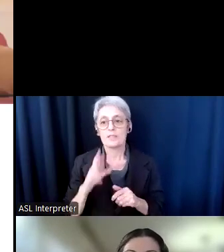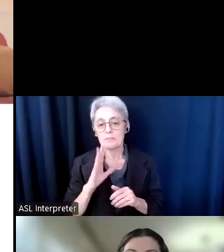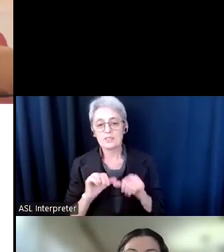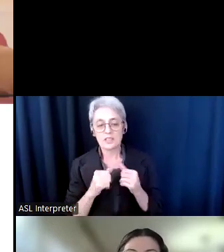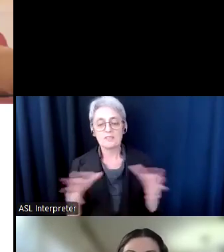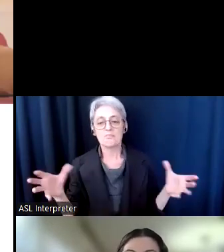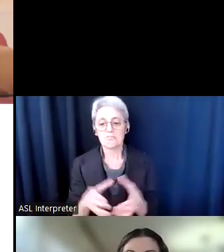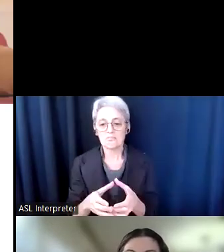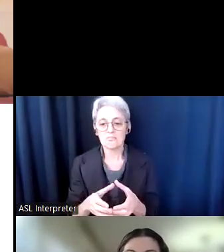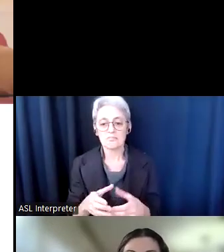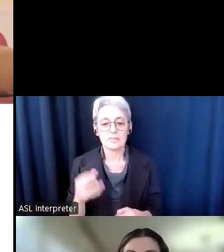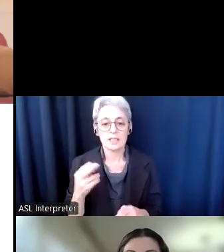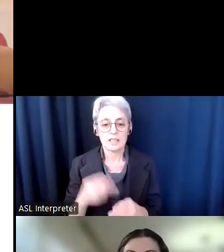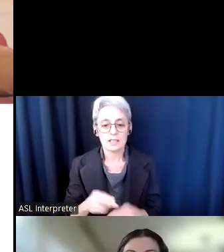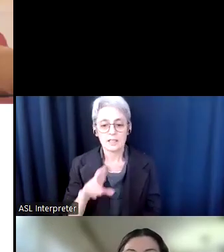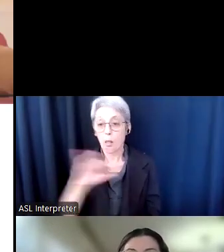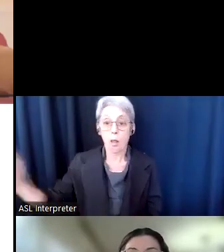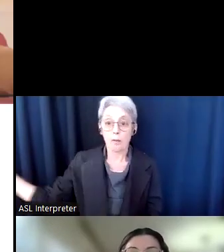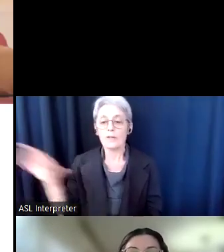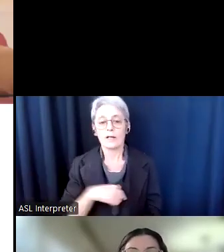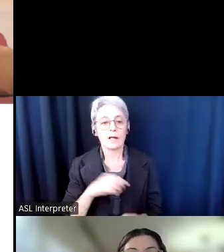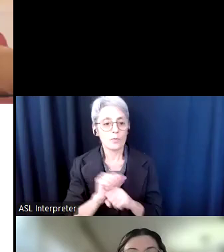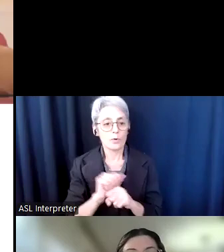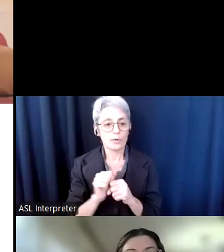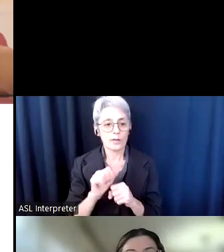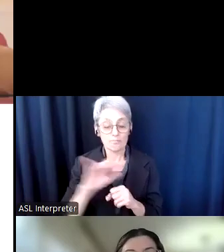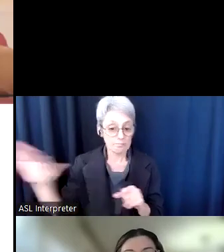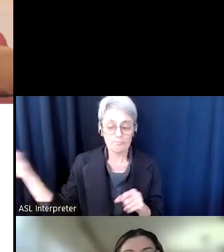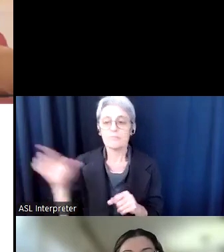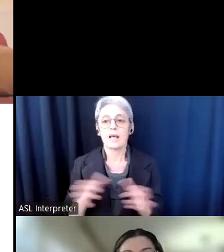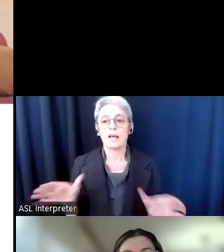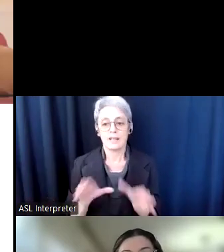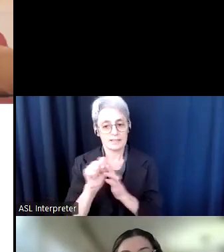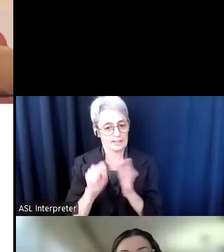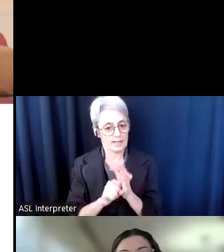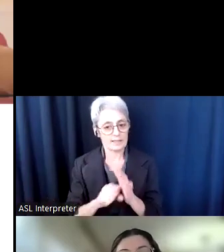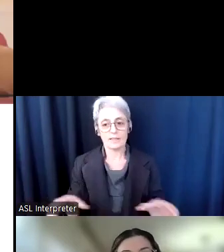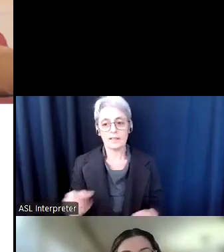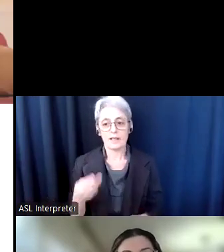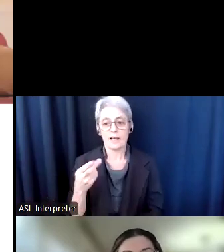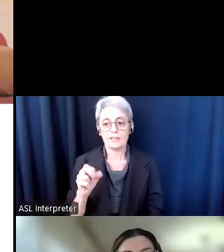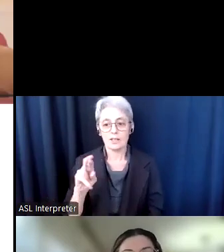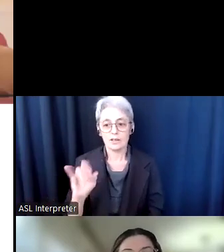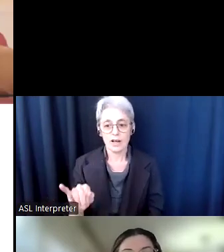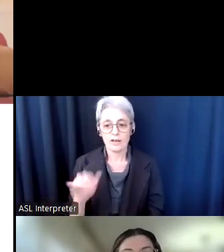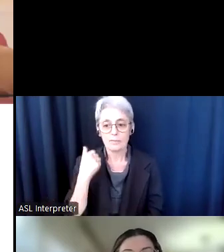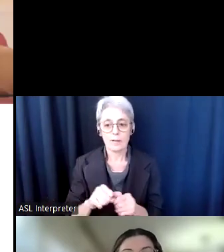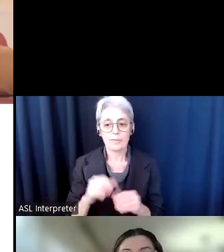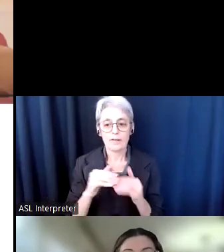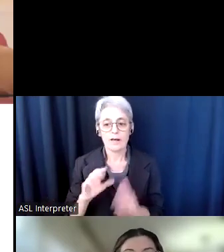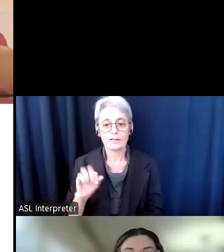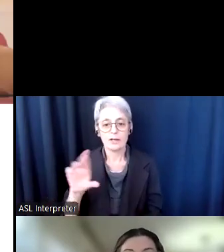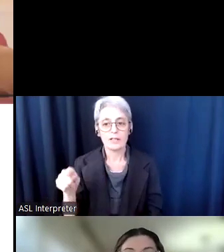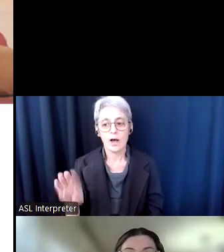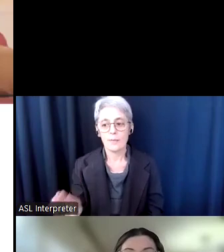work with NCI-IDD at Advancing States. This webinar was spearheaded by HSRI in remembrance of their colleague Sarah Taub. We have a